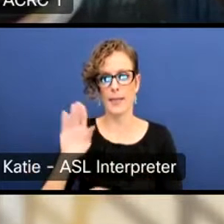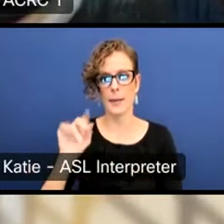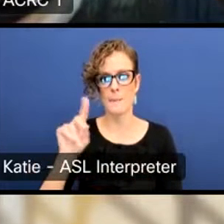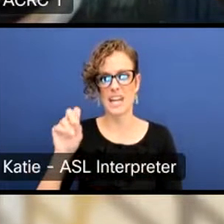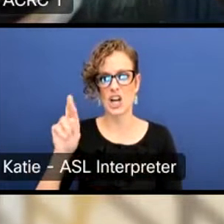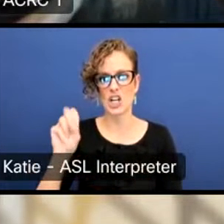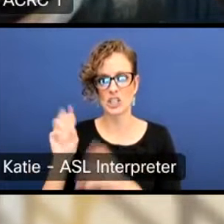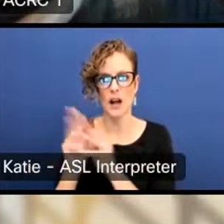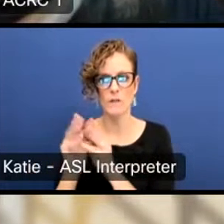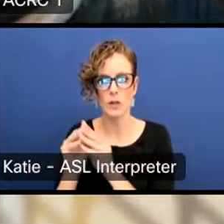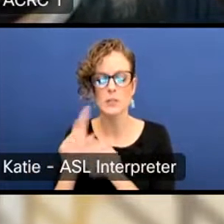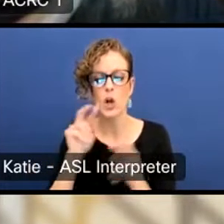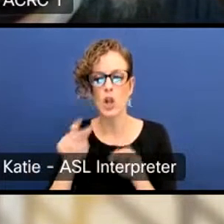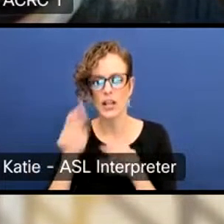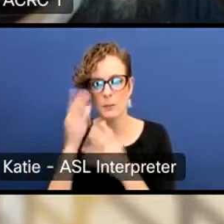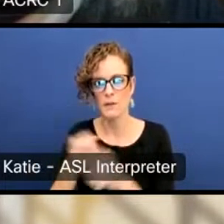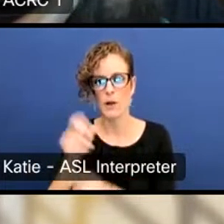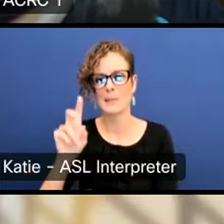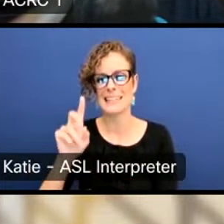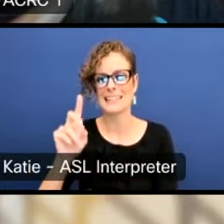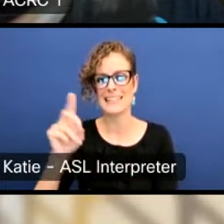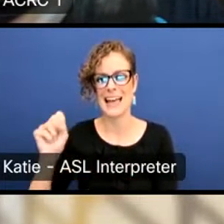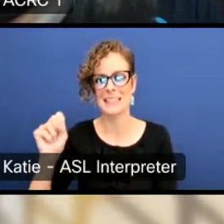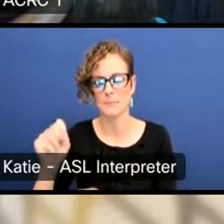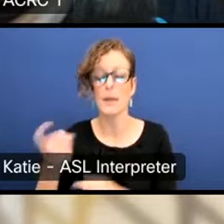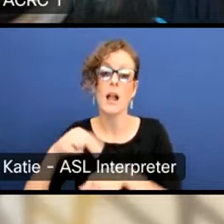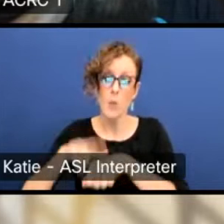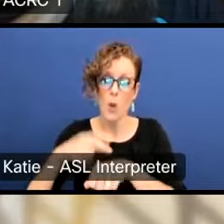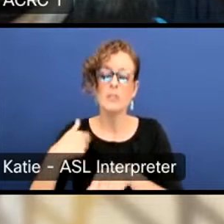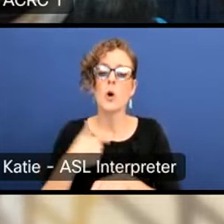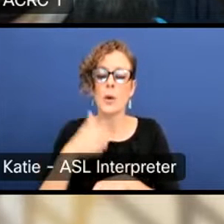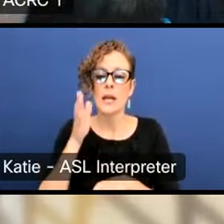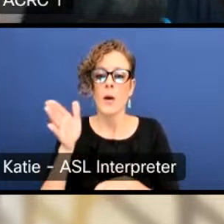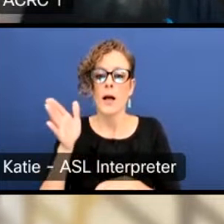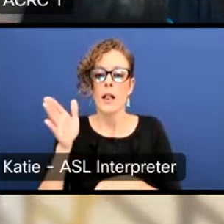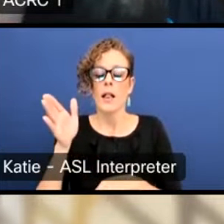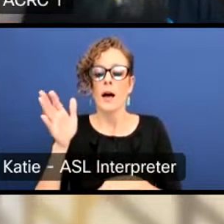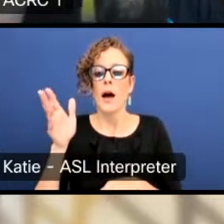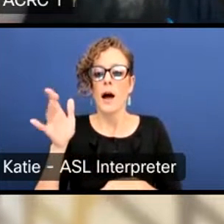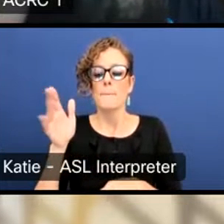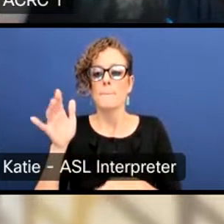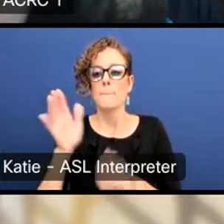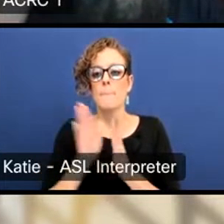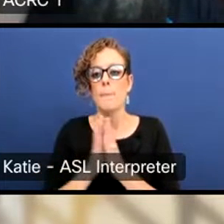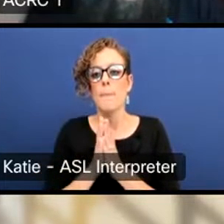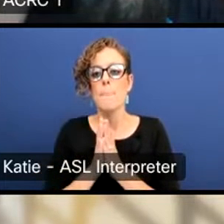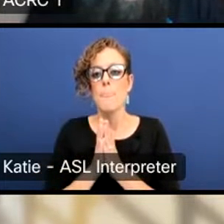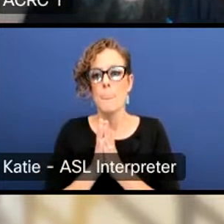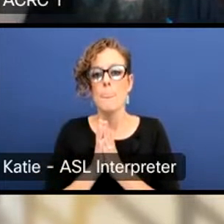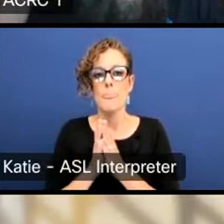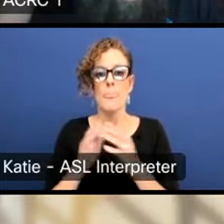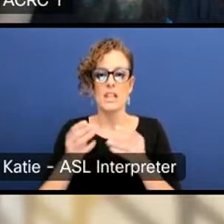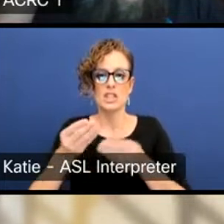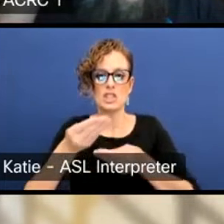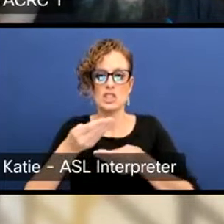we look at the information from DDS. And then of course we are going to be